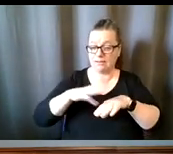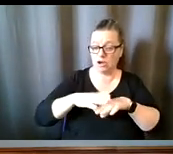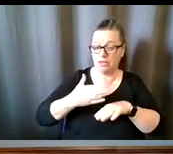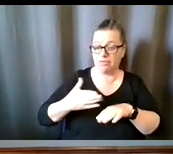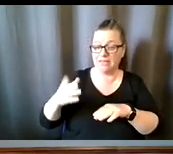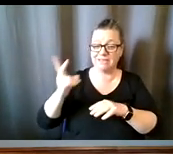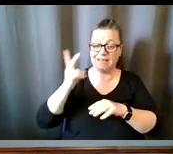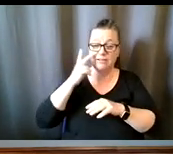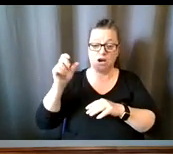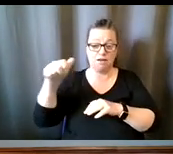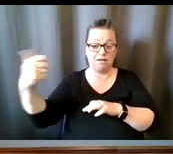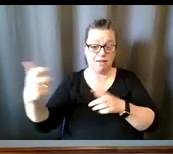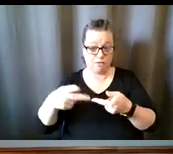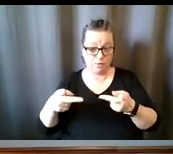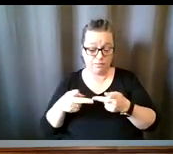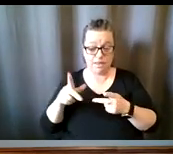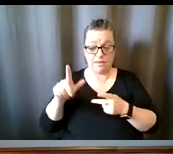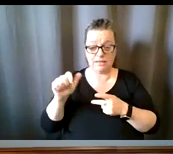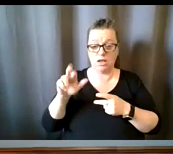at another place. And Laura